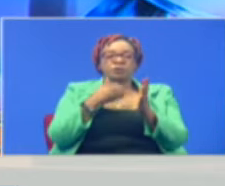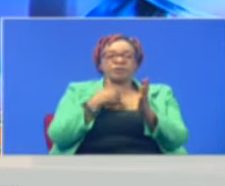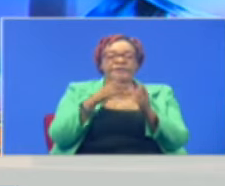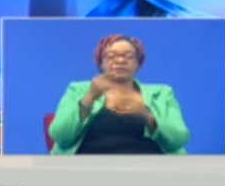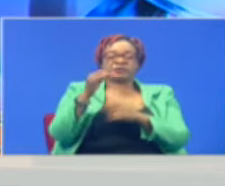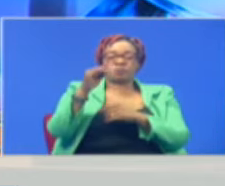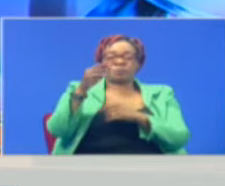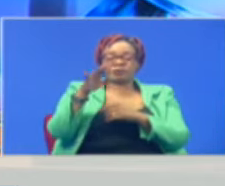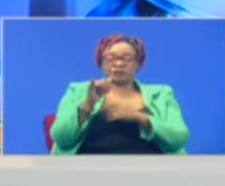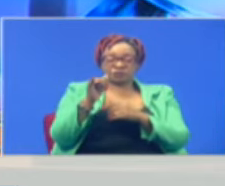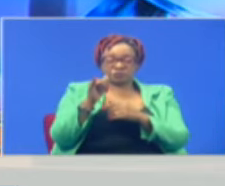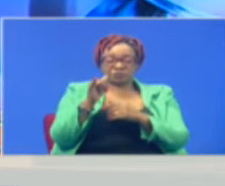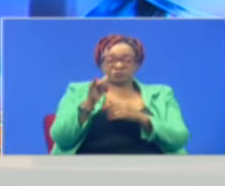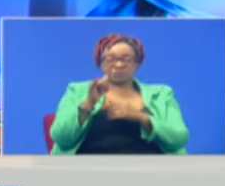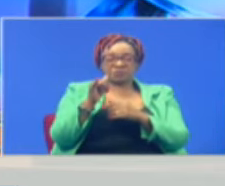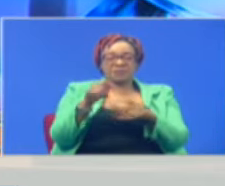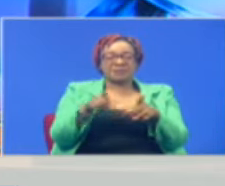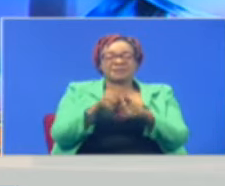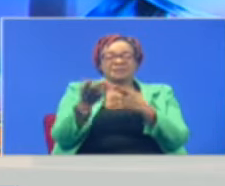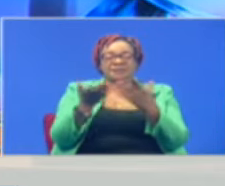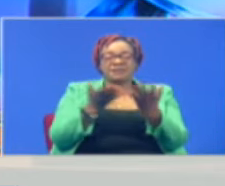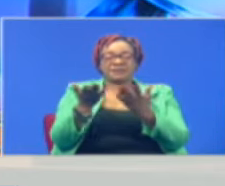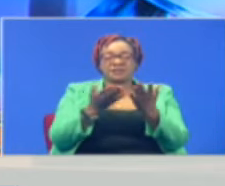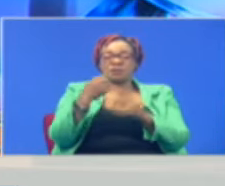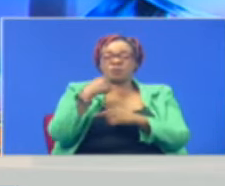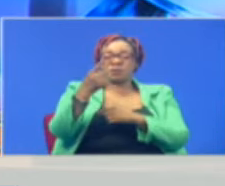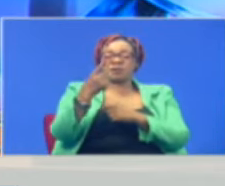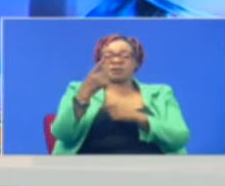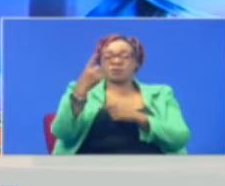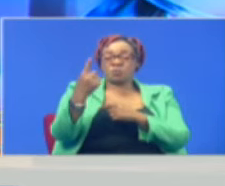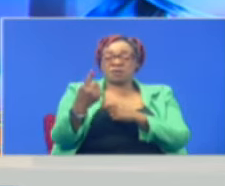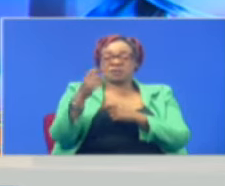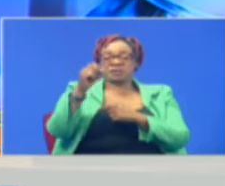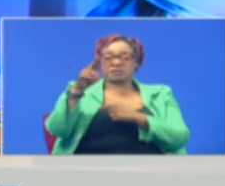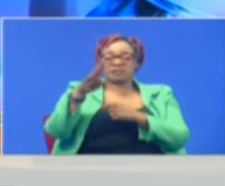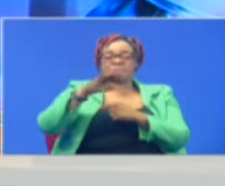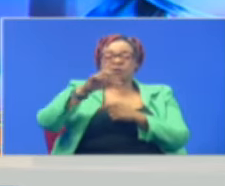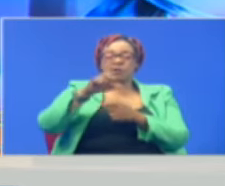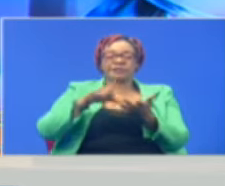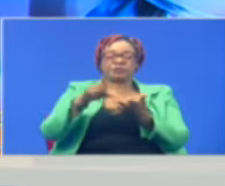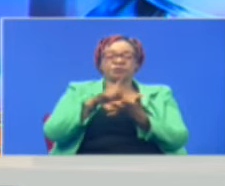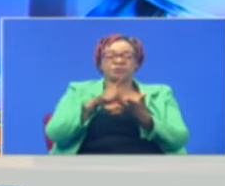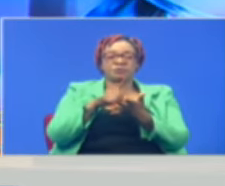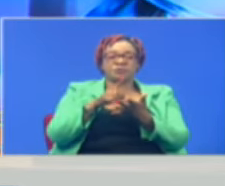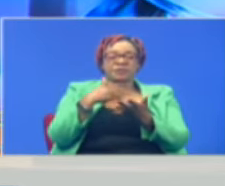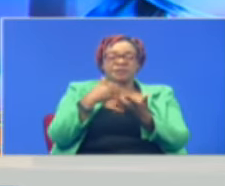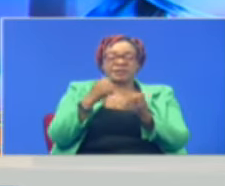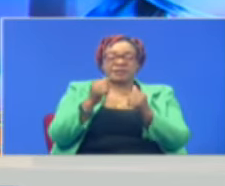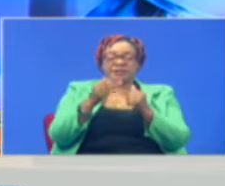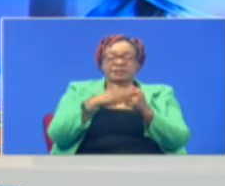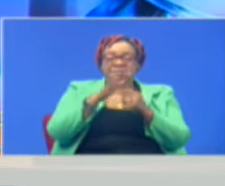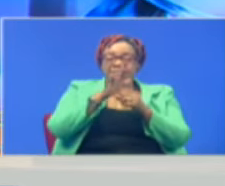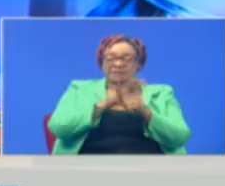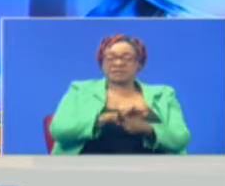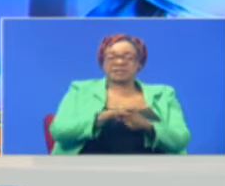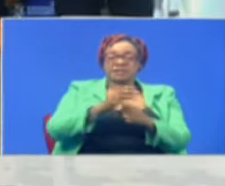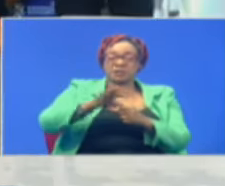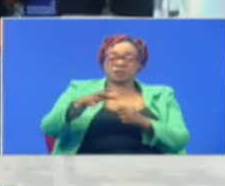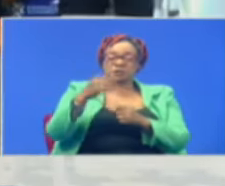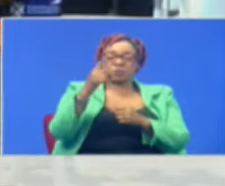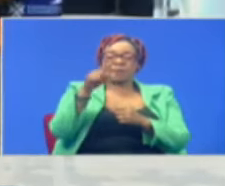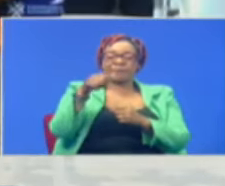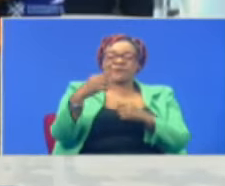telecommunications infrastructure and services in 101 sublocations in 19 marginalized counties in Kenya. The